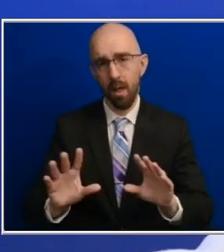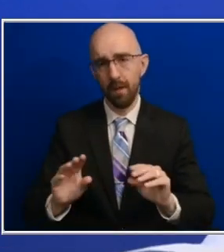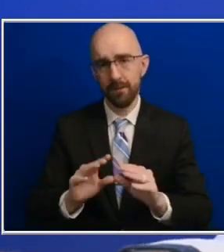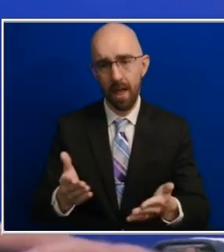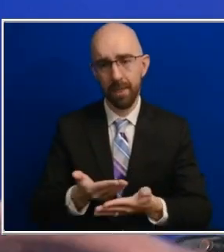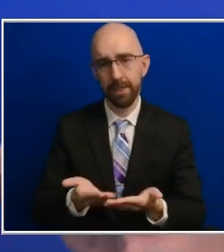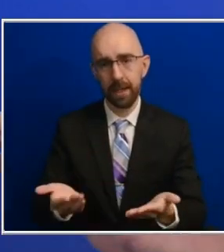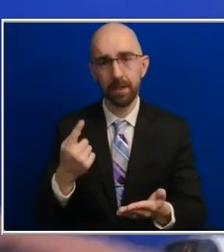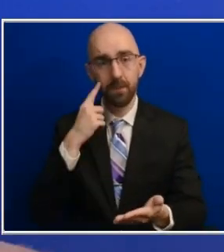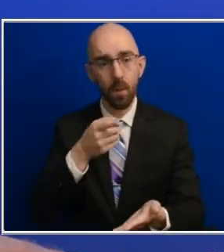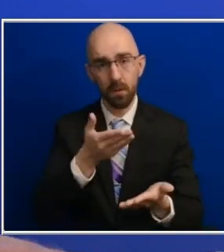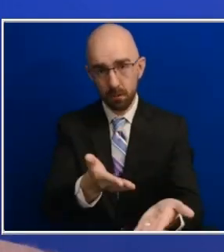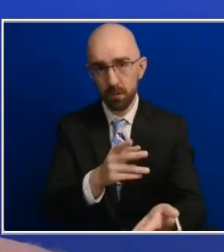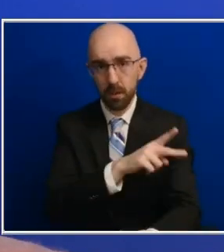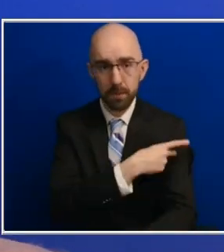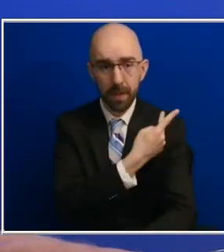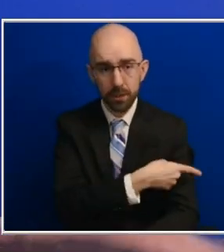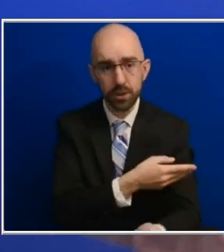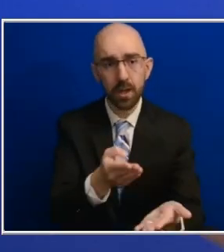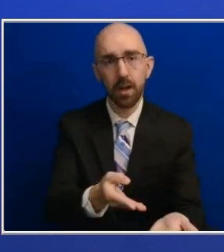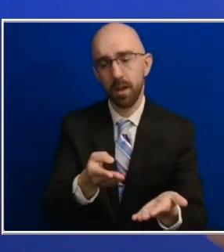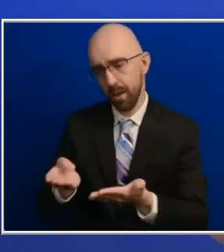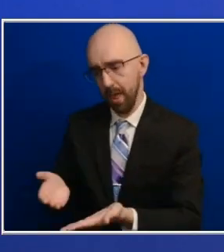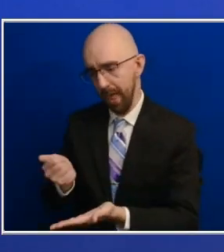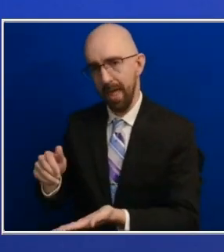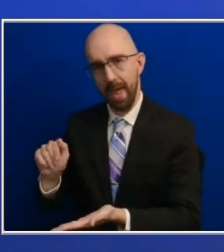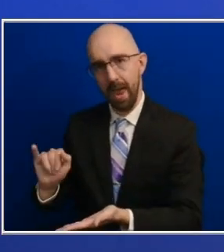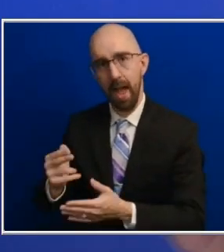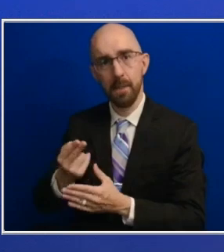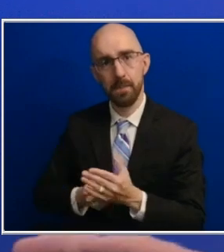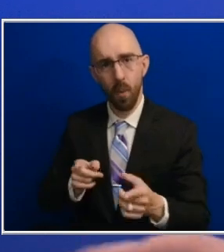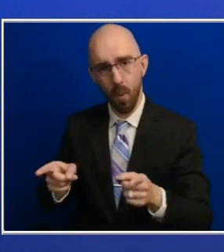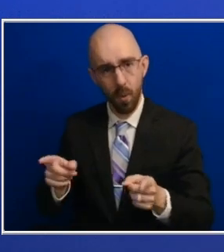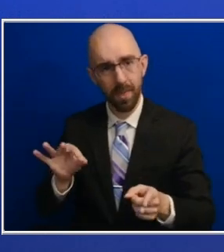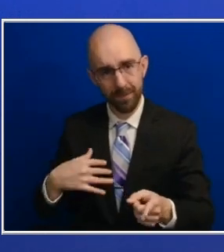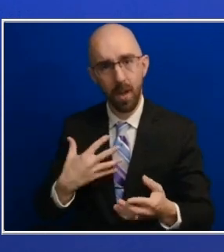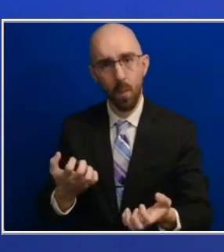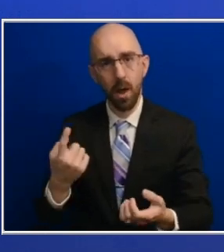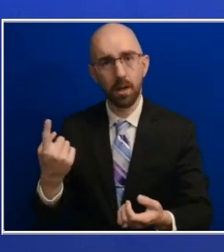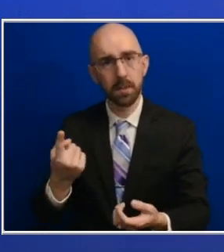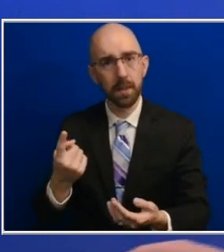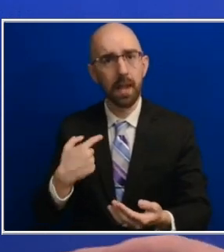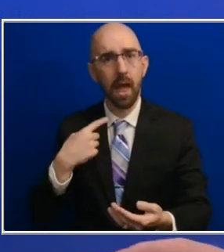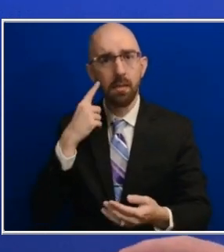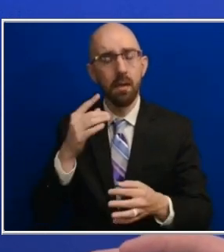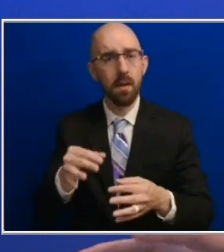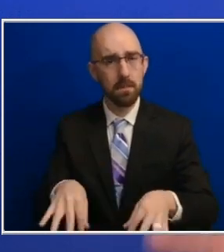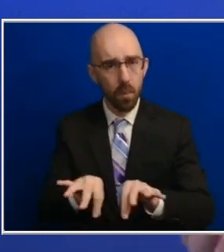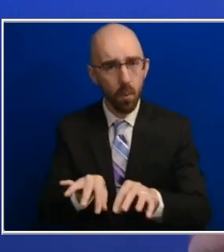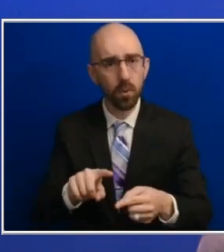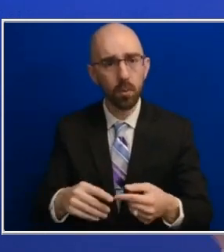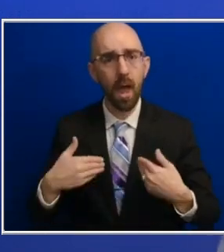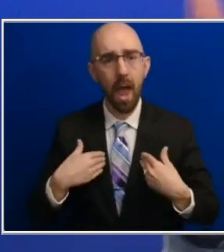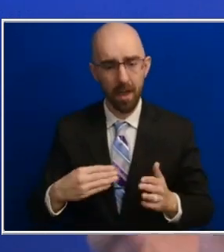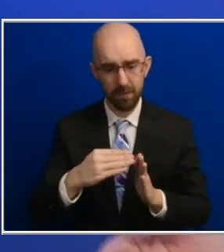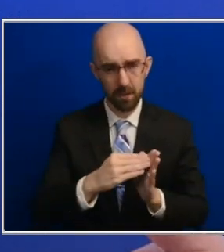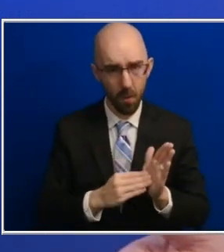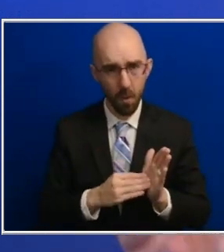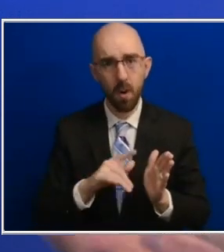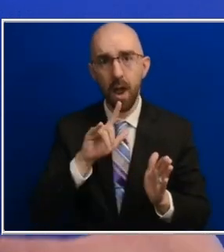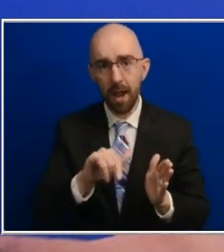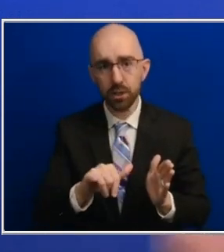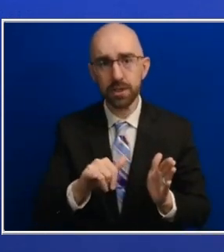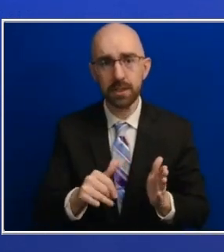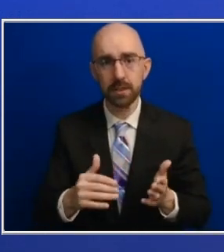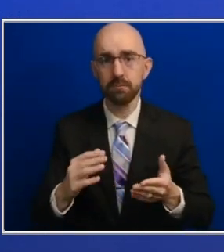for the patient and for the AI. If I want something that I think is very important to have in my note, I actually say it